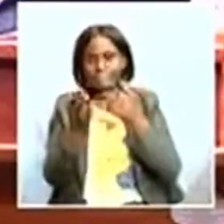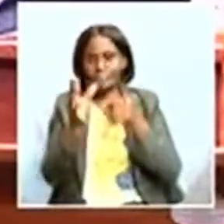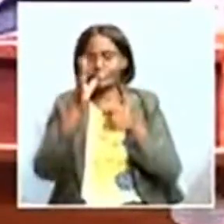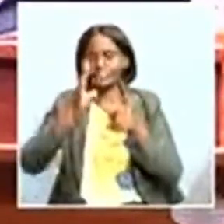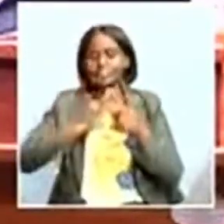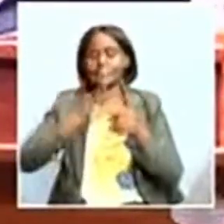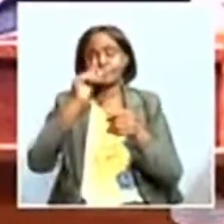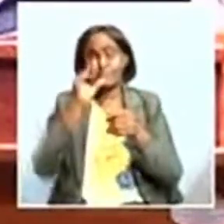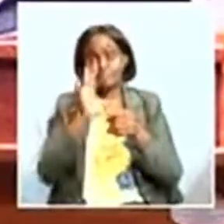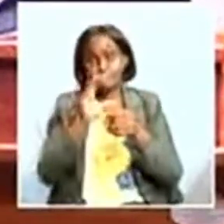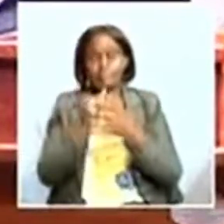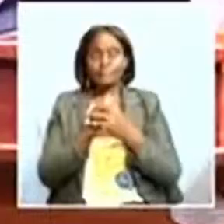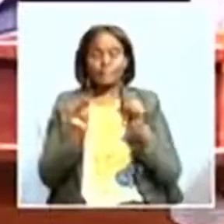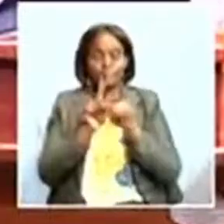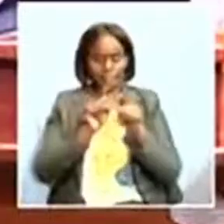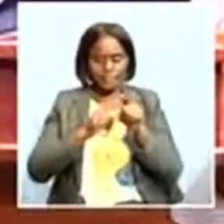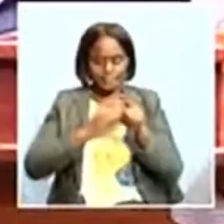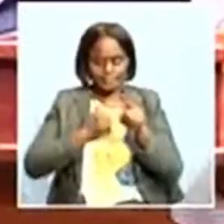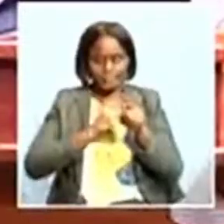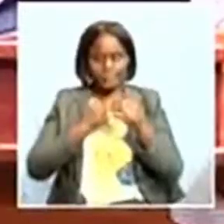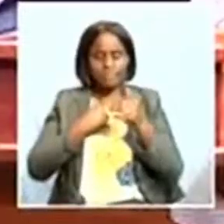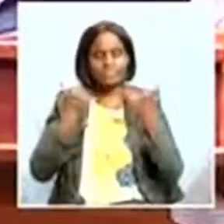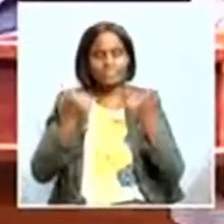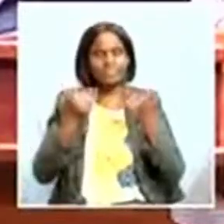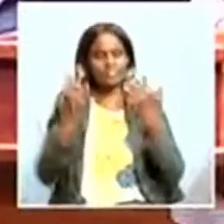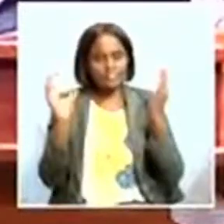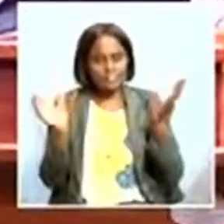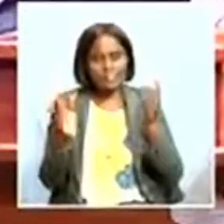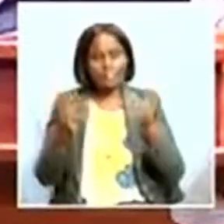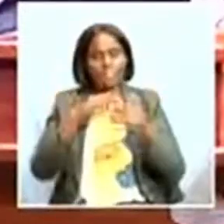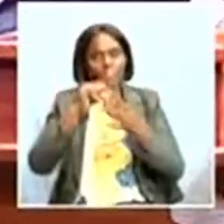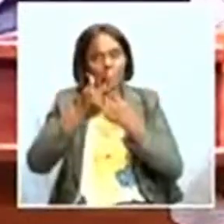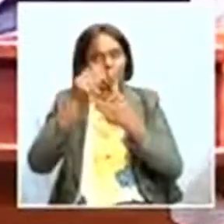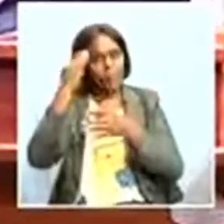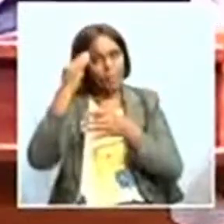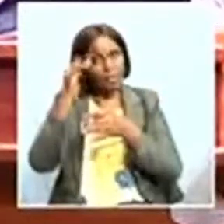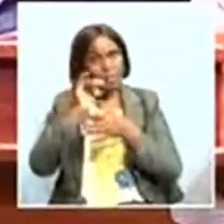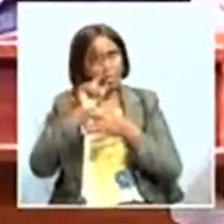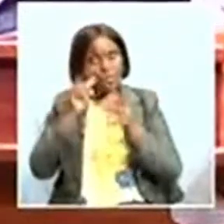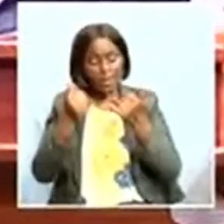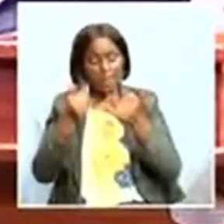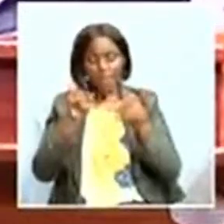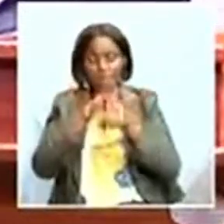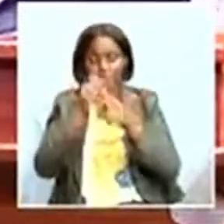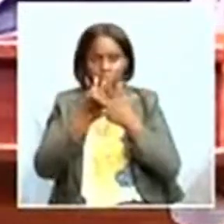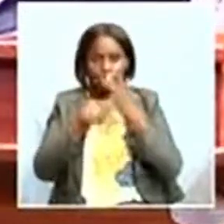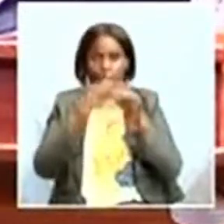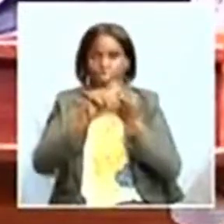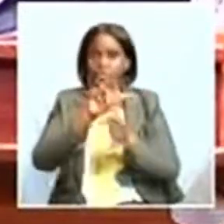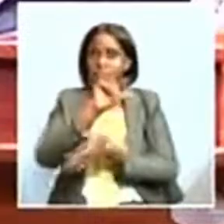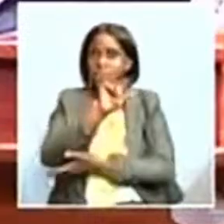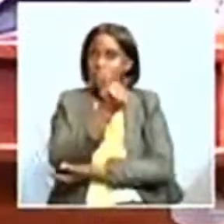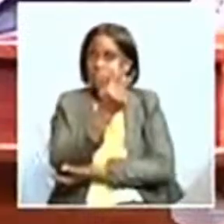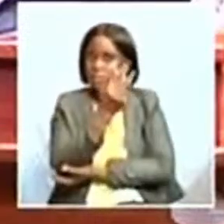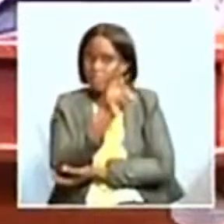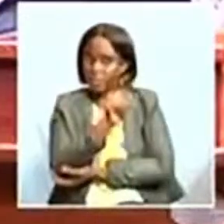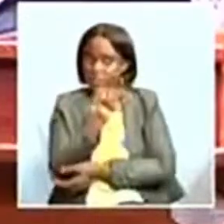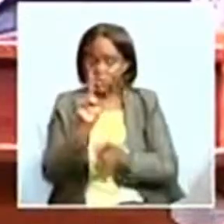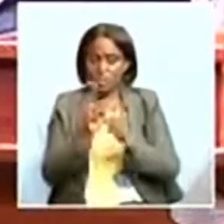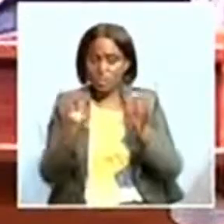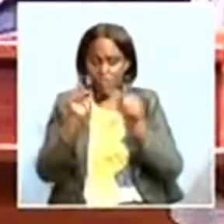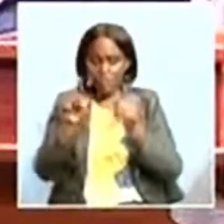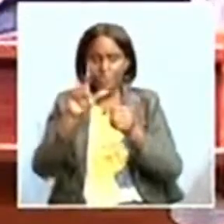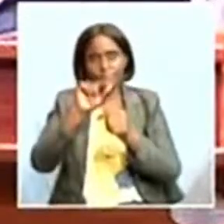Madam Speaker, I am therefore of the considered view that unlike in 2014, when